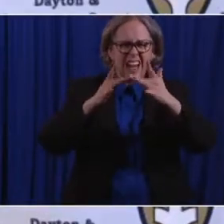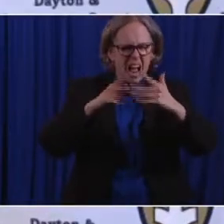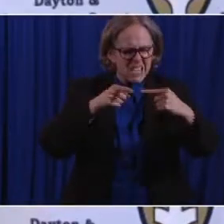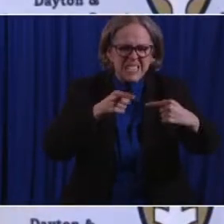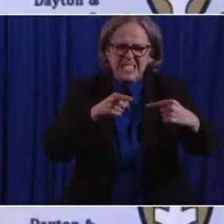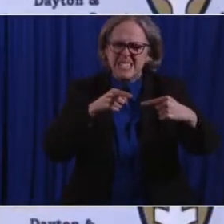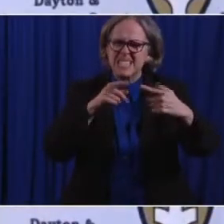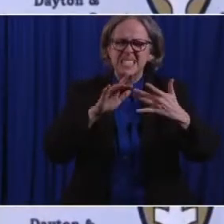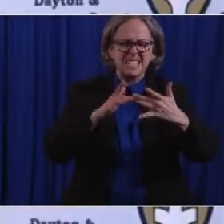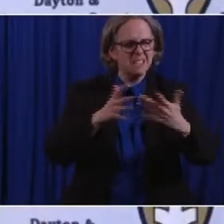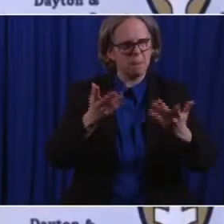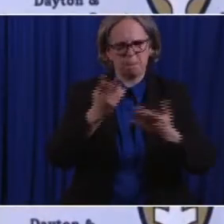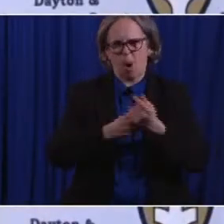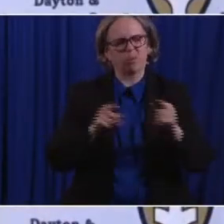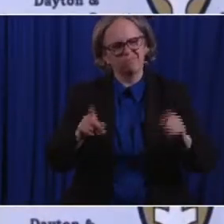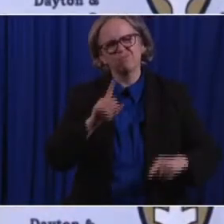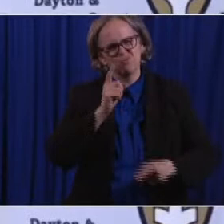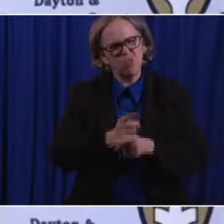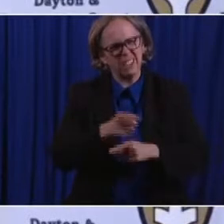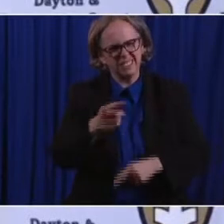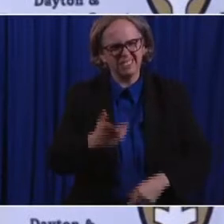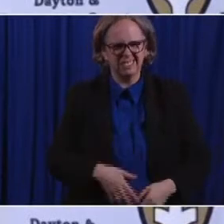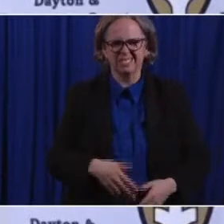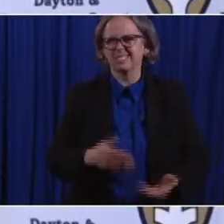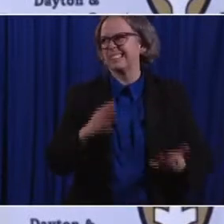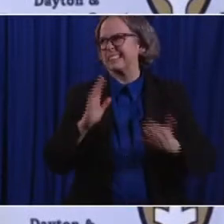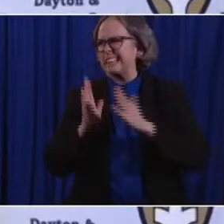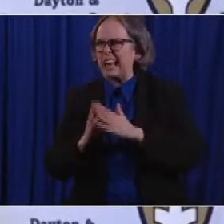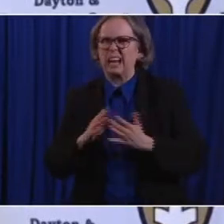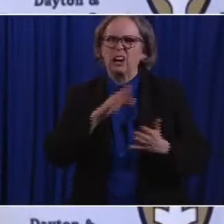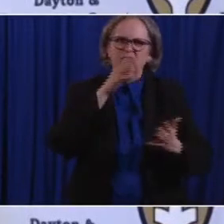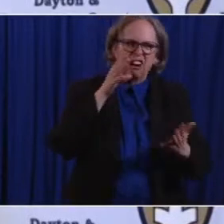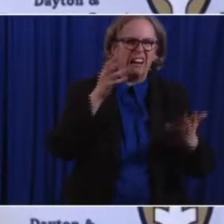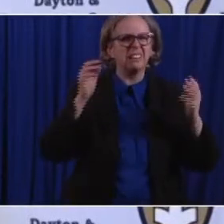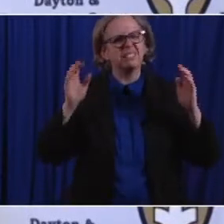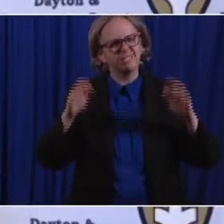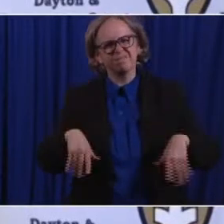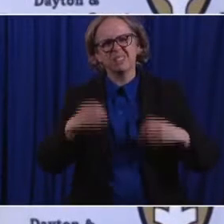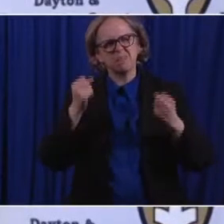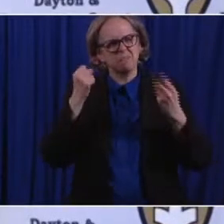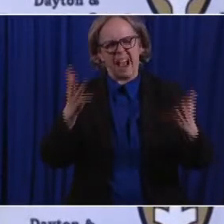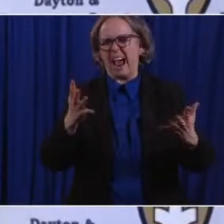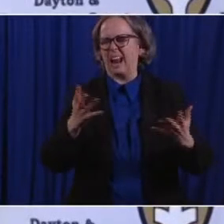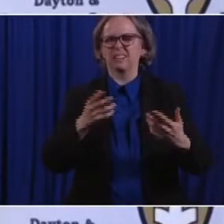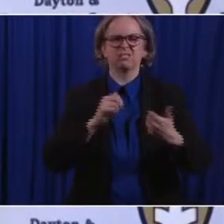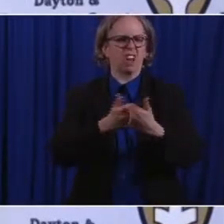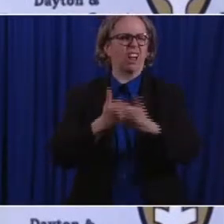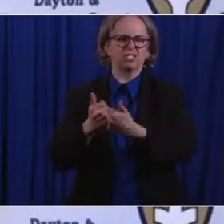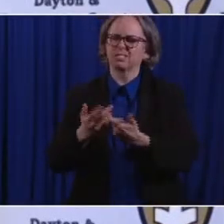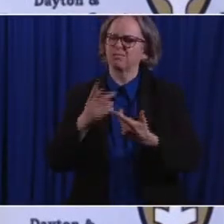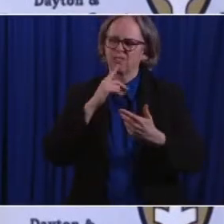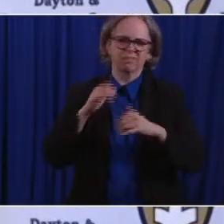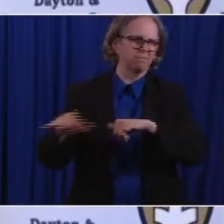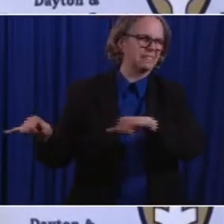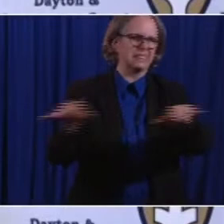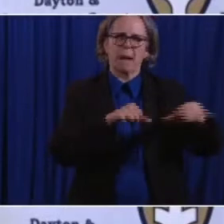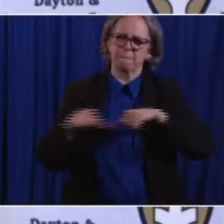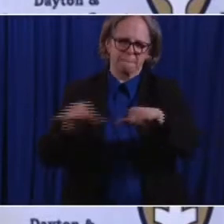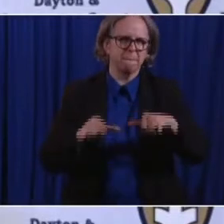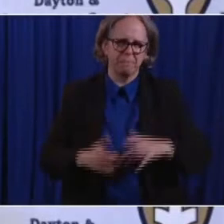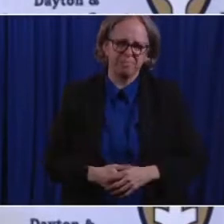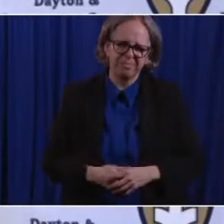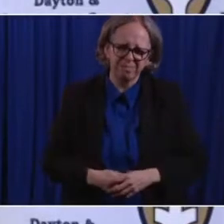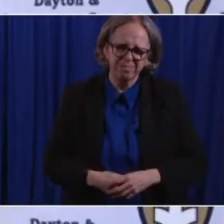be a problem in the rural parts of the state. We constantly are working with our local partners,